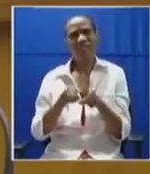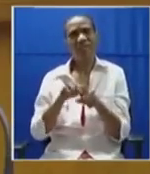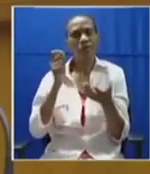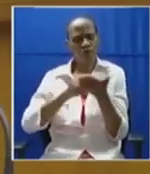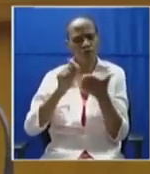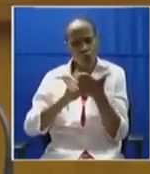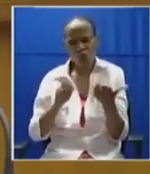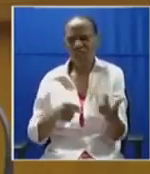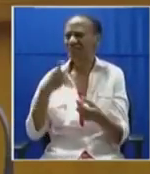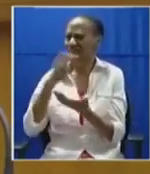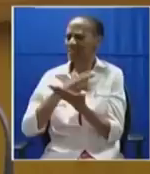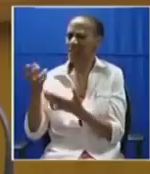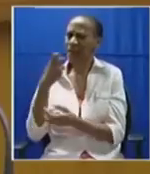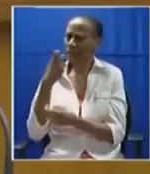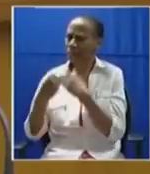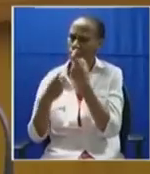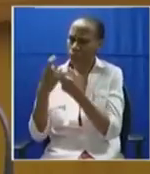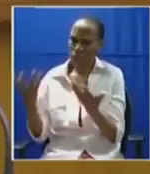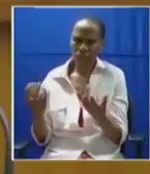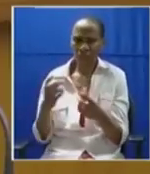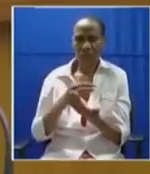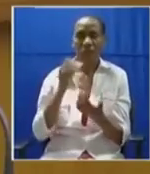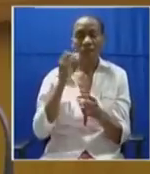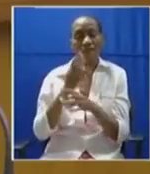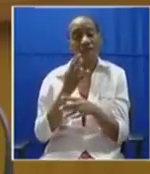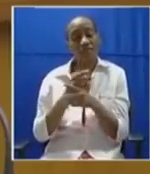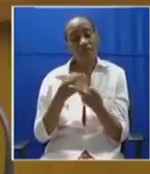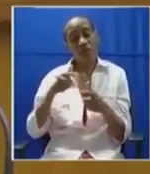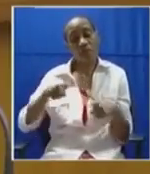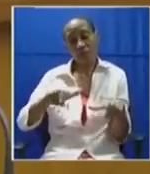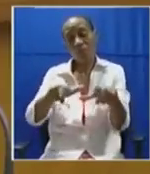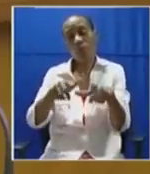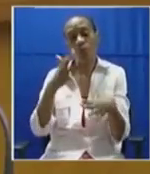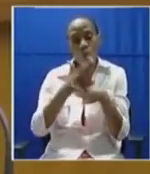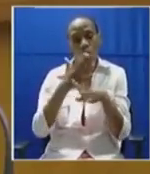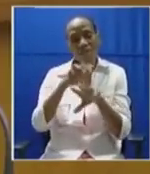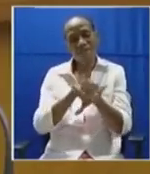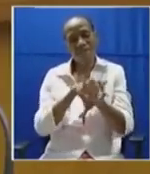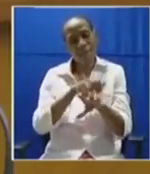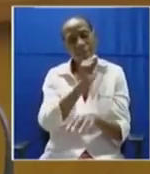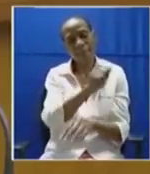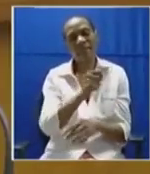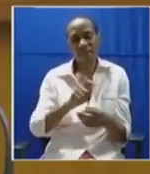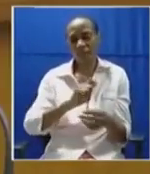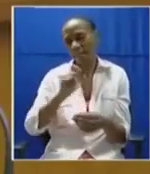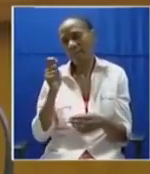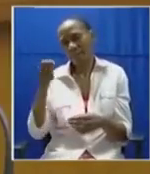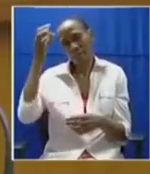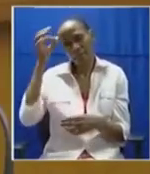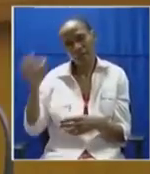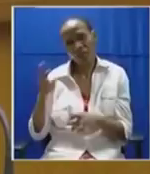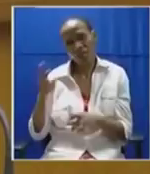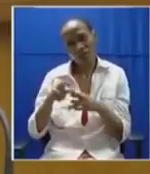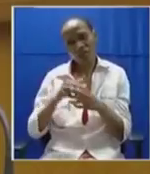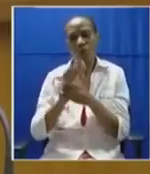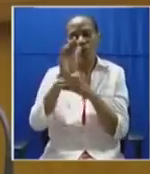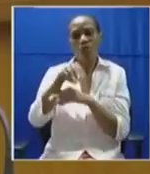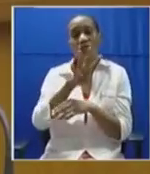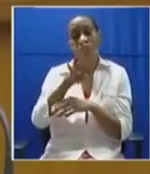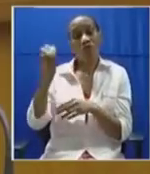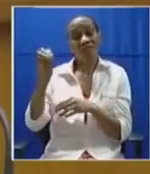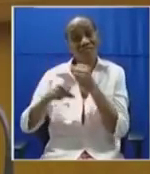submissions. People like Ntate Rakhase from Limpopo, who has been working on his farm and paying the government rent for more than 40